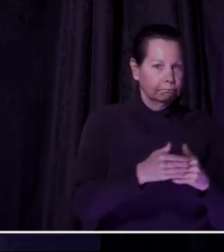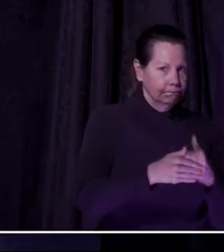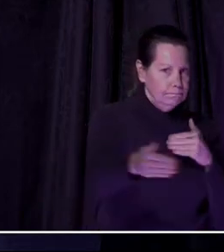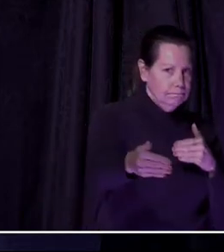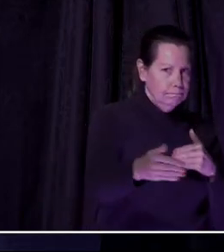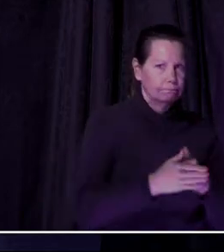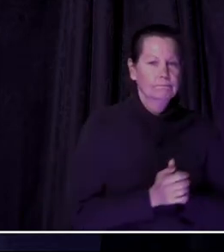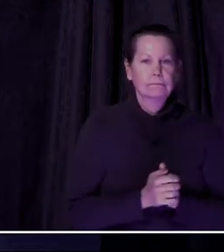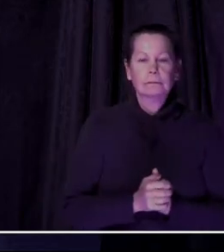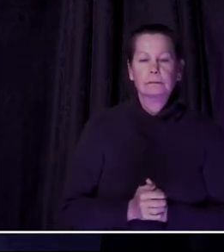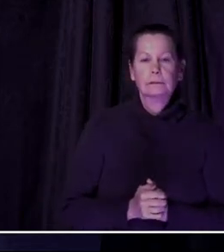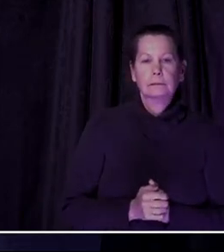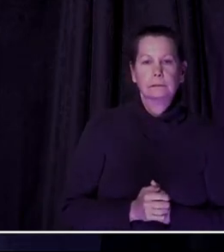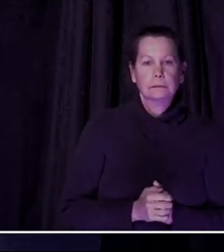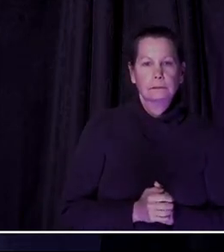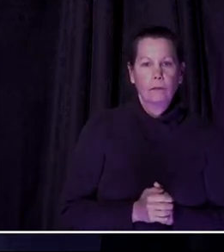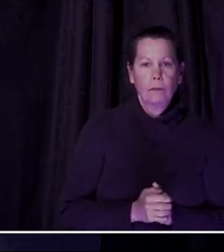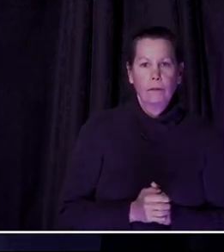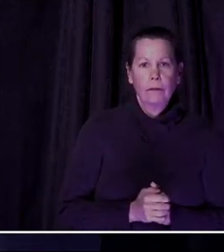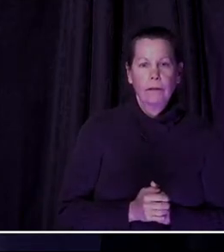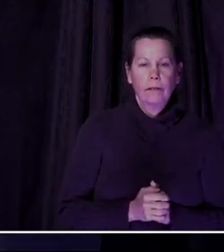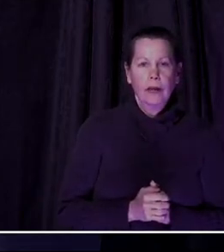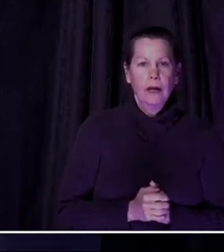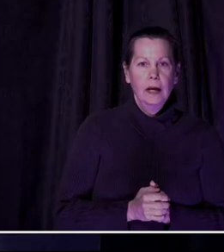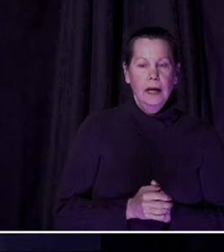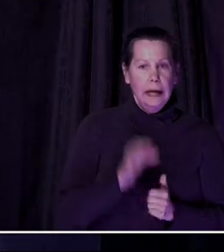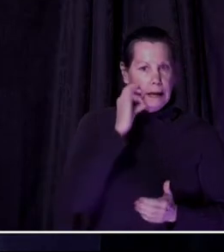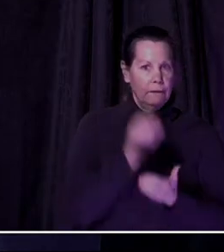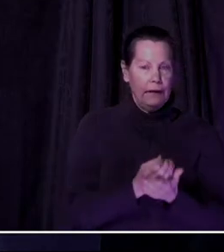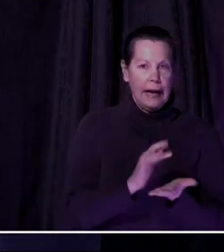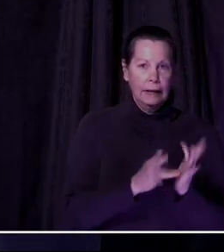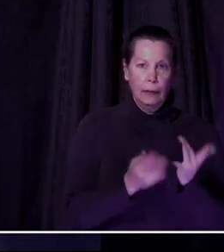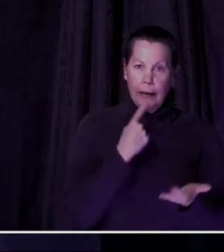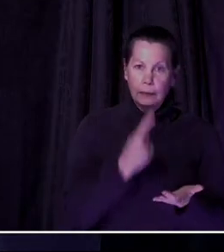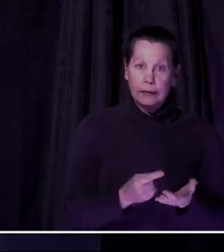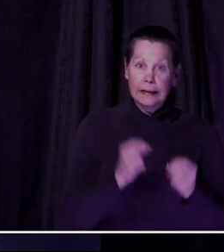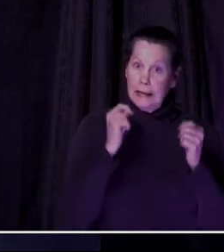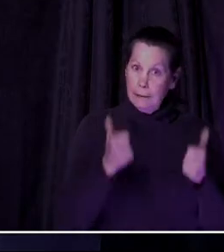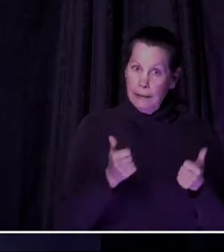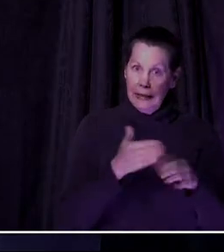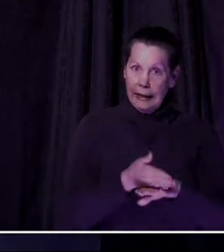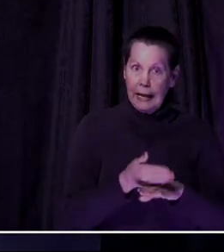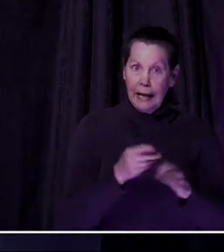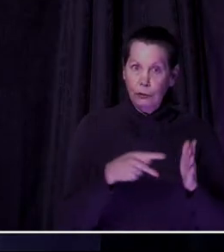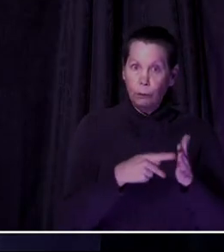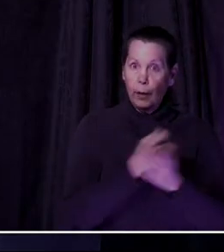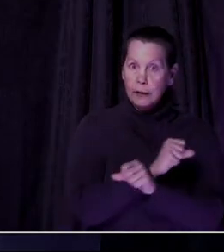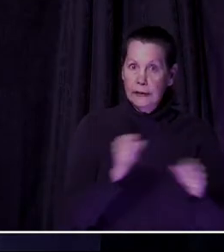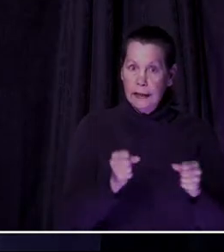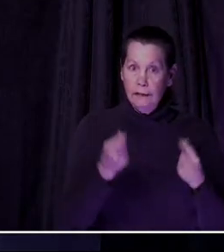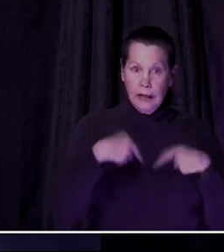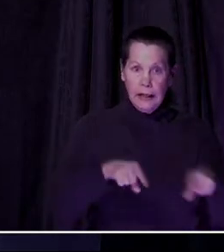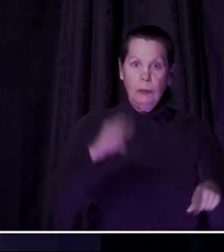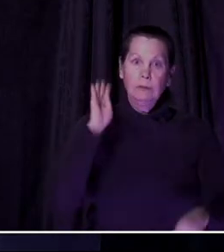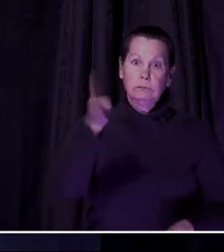all out. As a matter of fact, the Bible says immediately when Paul was saved, he went out